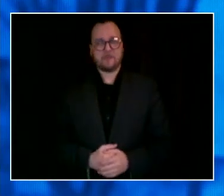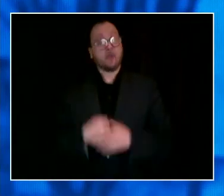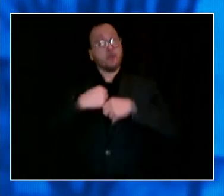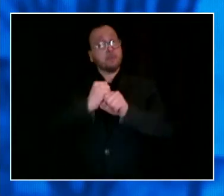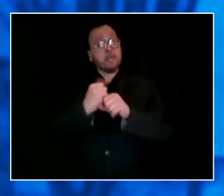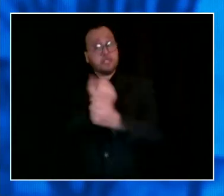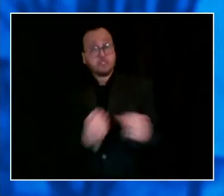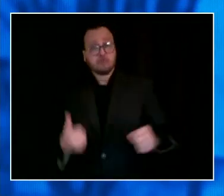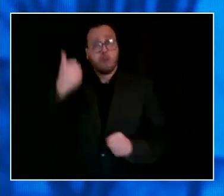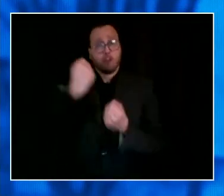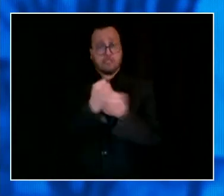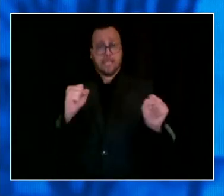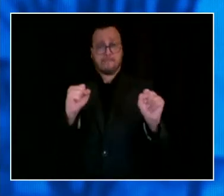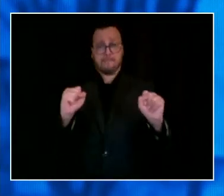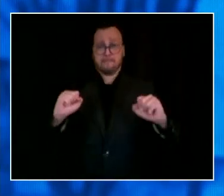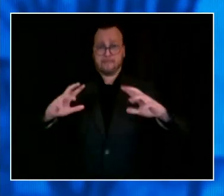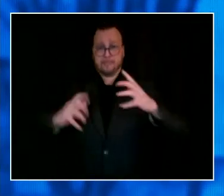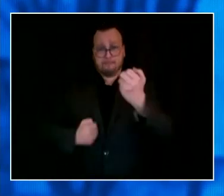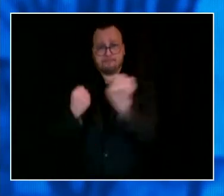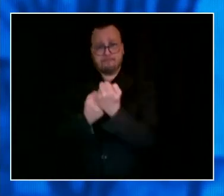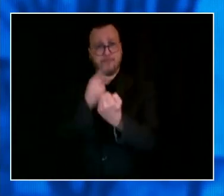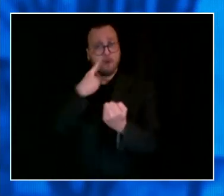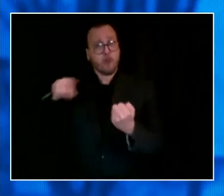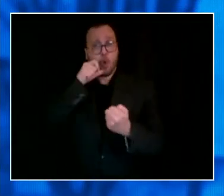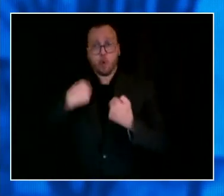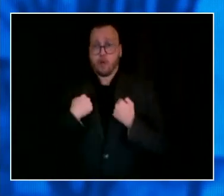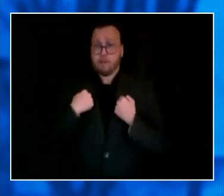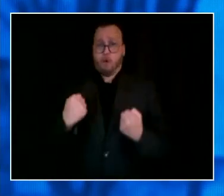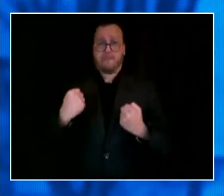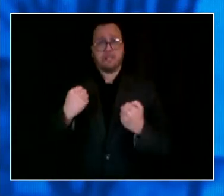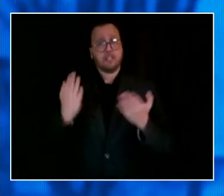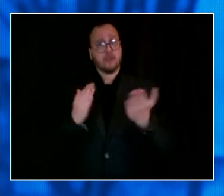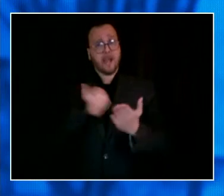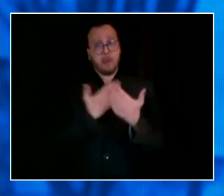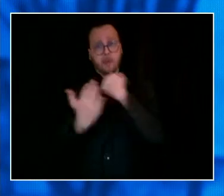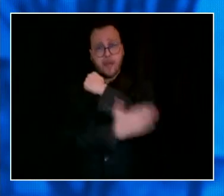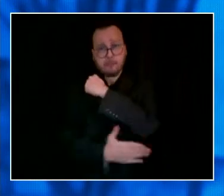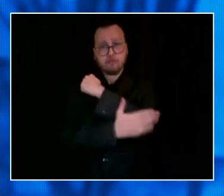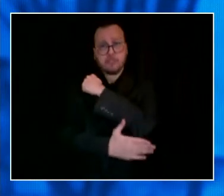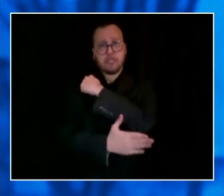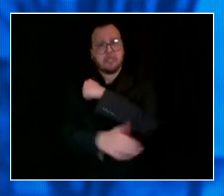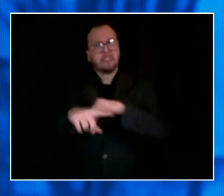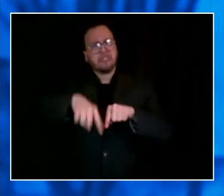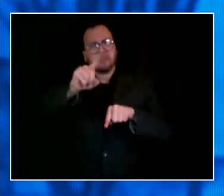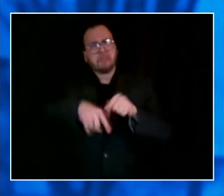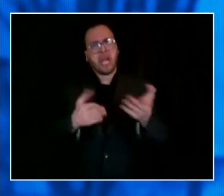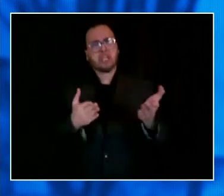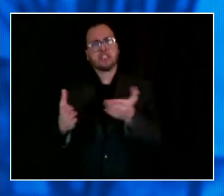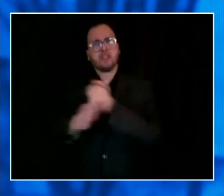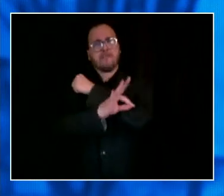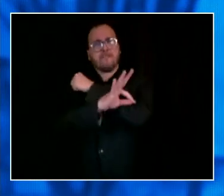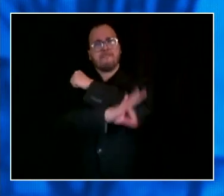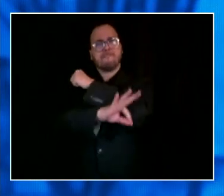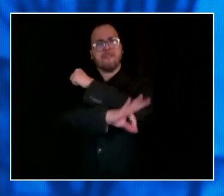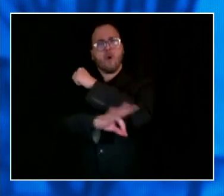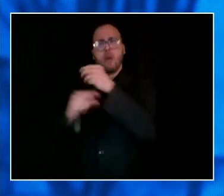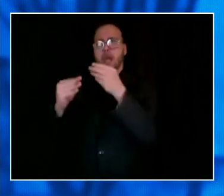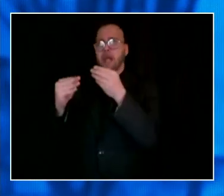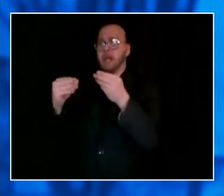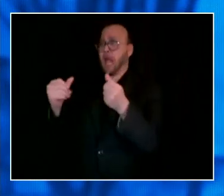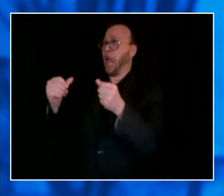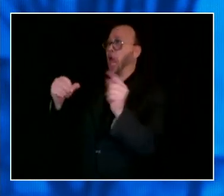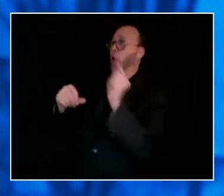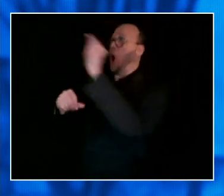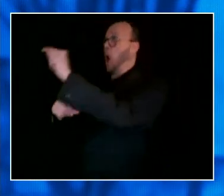net for those who have bravely served our country. You cannot serve foreign lands but can't find